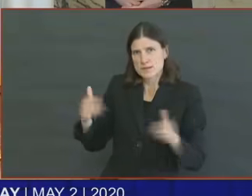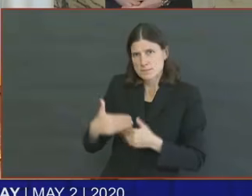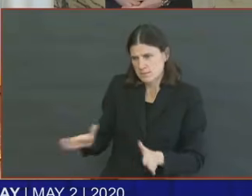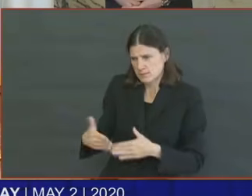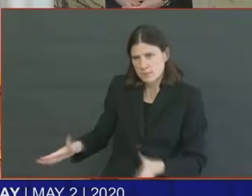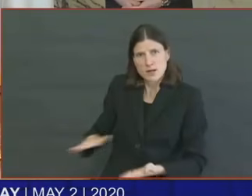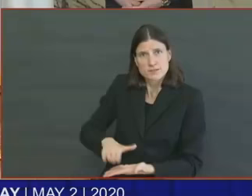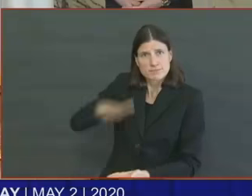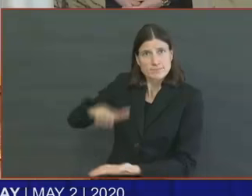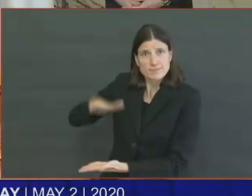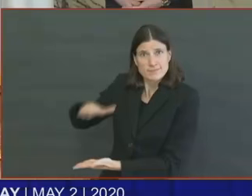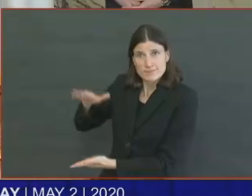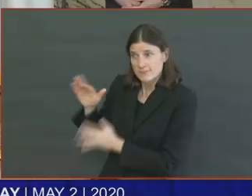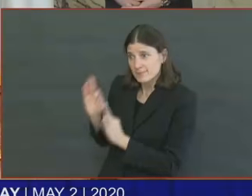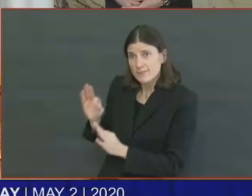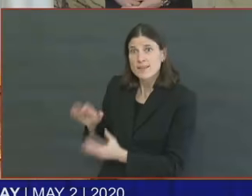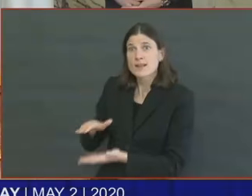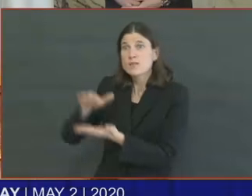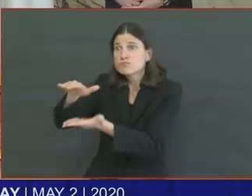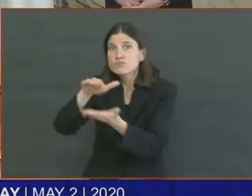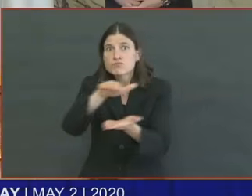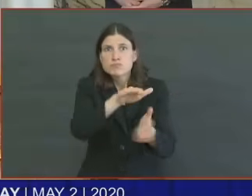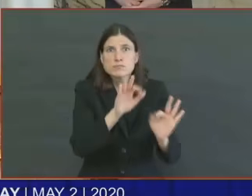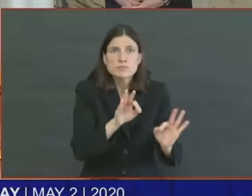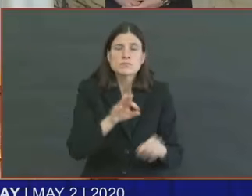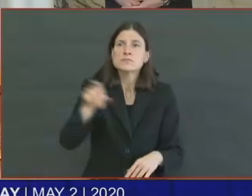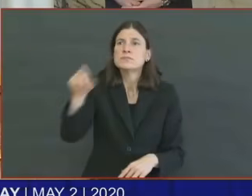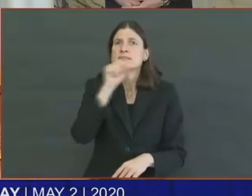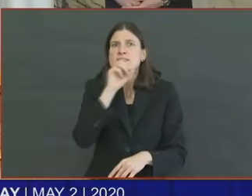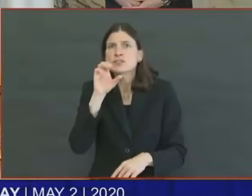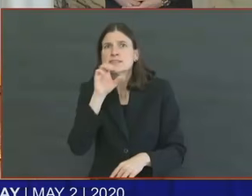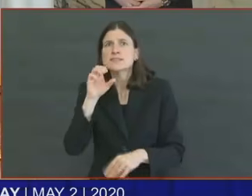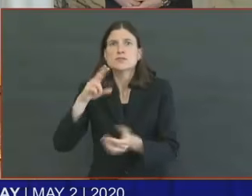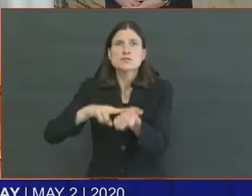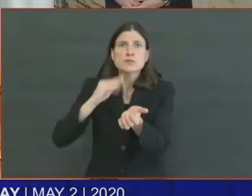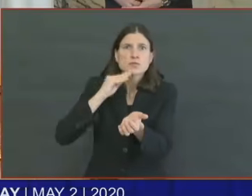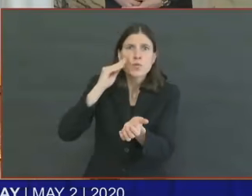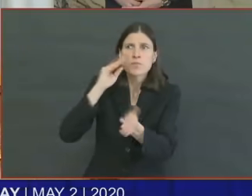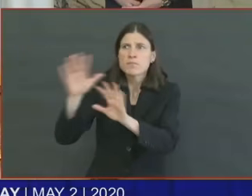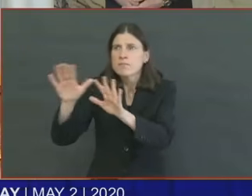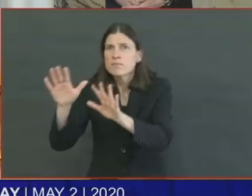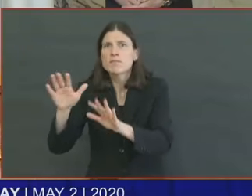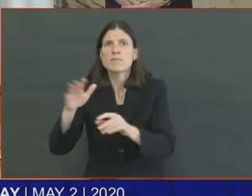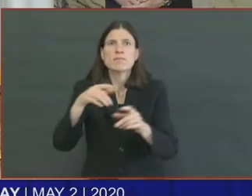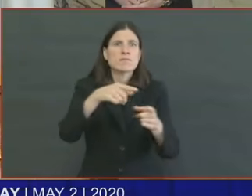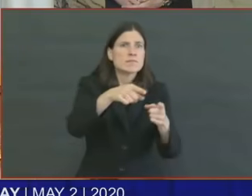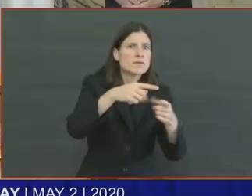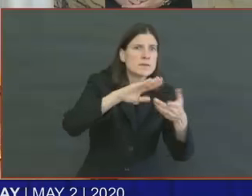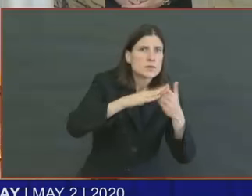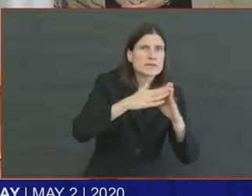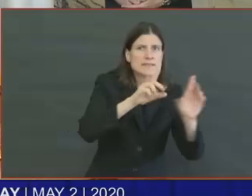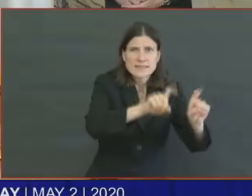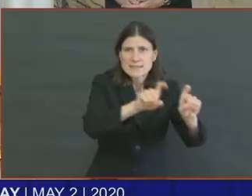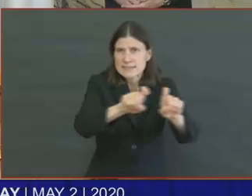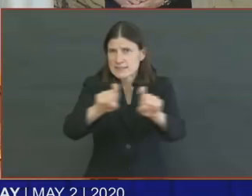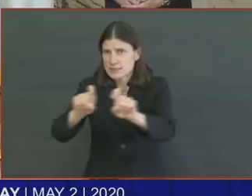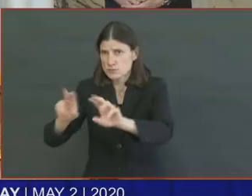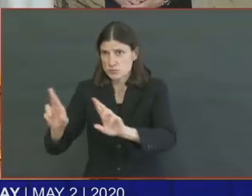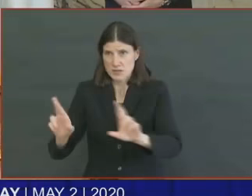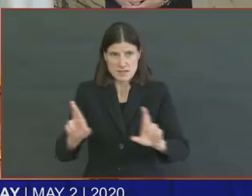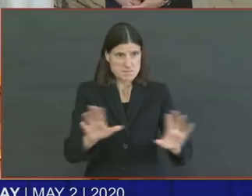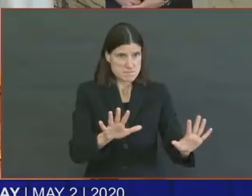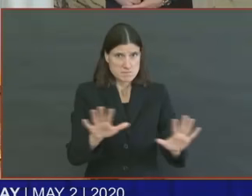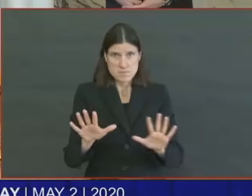where it needs to be? So we're trying to move the whole system to a place of safety, knowing that we're going to be living